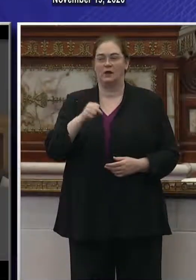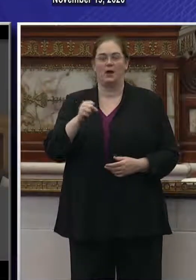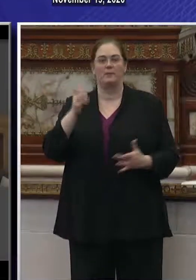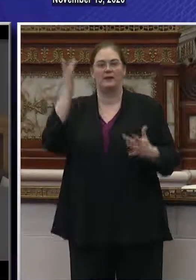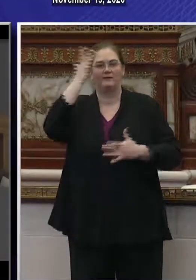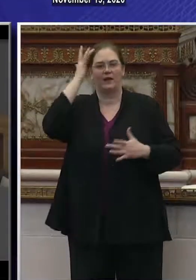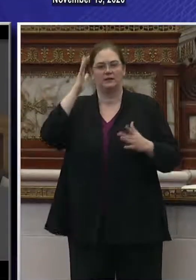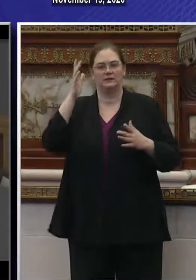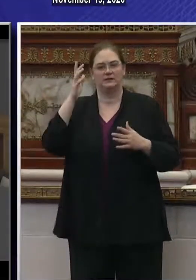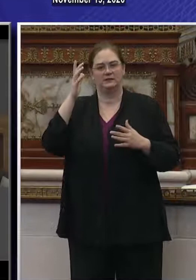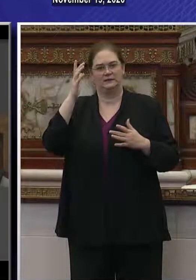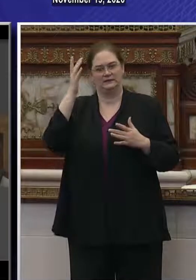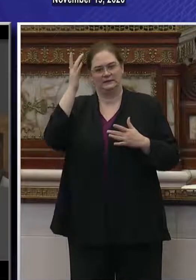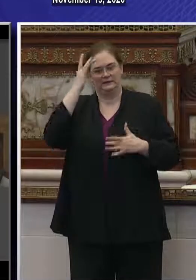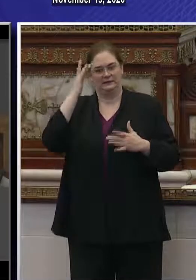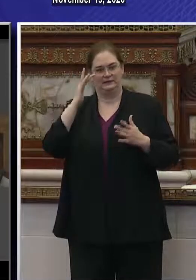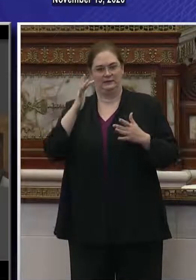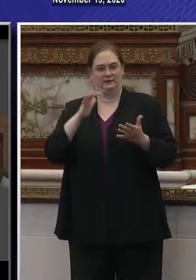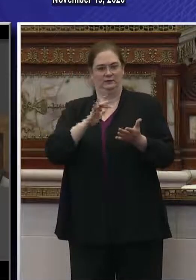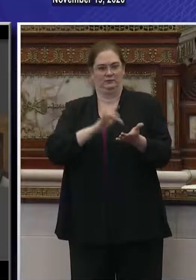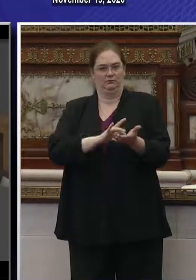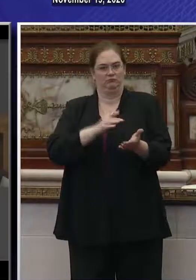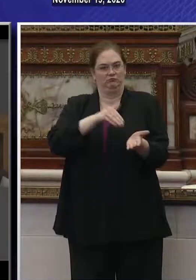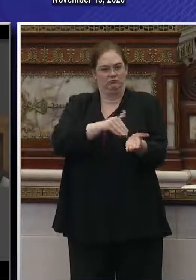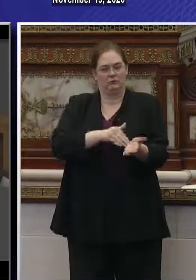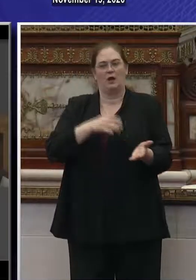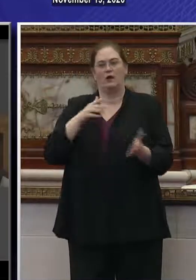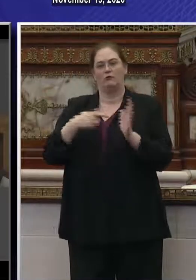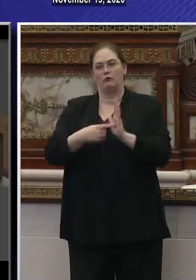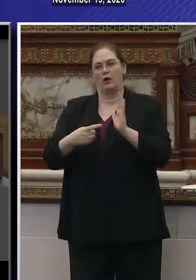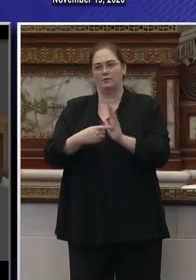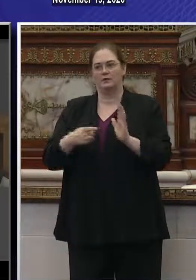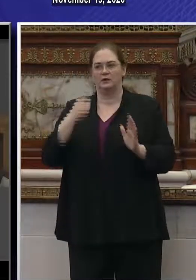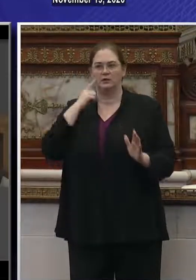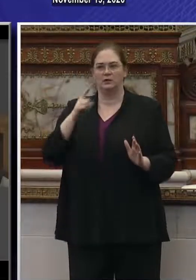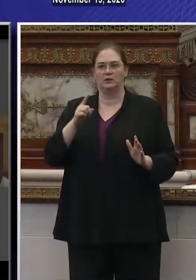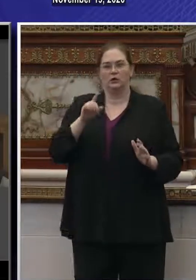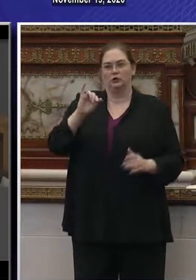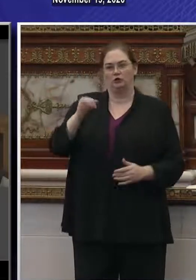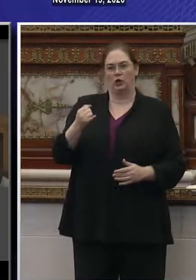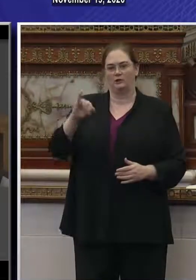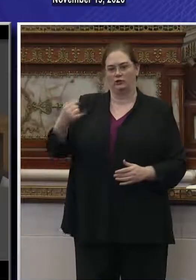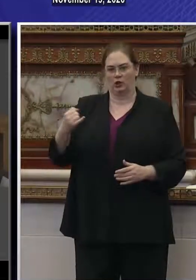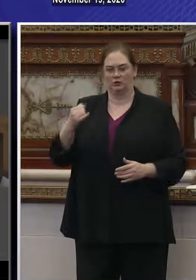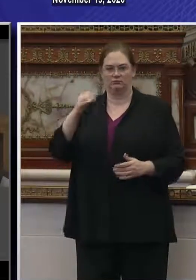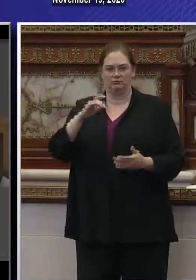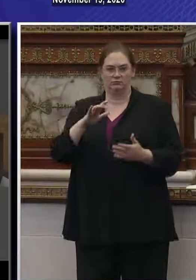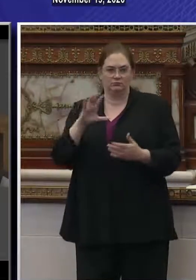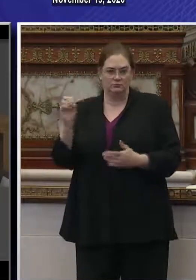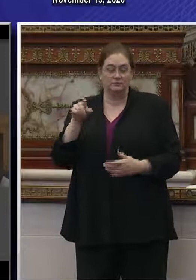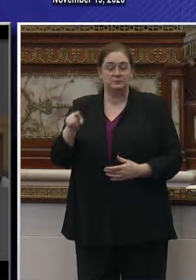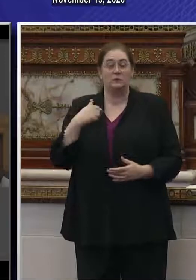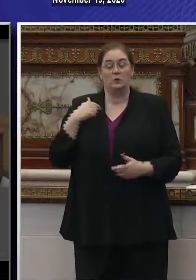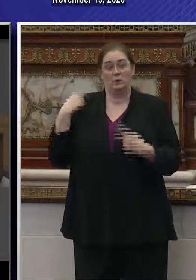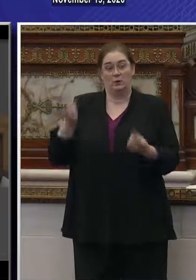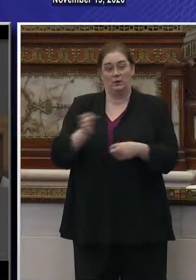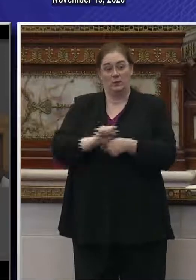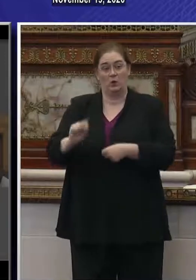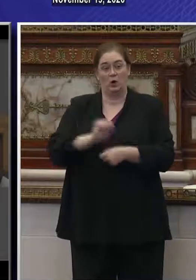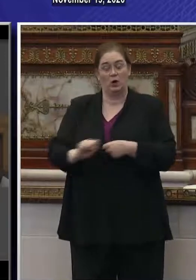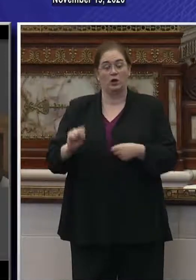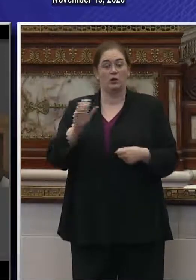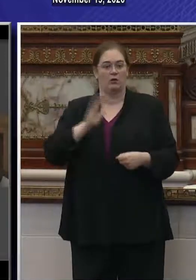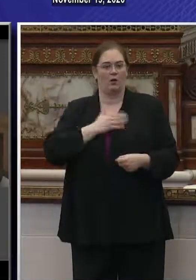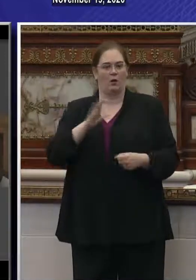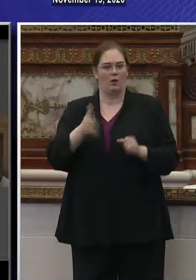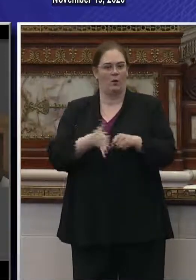infectious disease physician, and I'm representing Janssen Pharmaceutical Companies of Johnson & Johnson. We have been working on